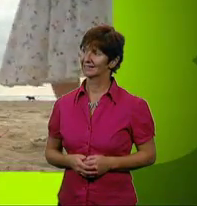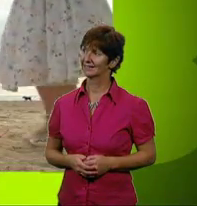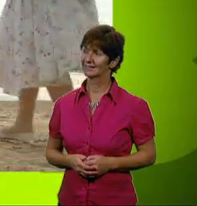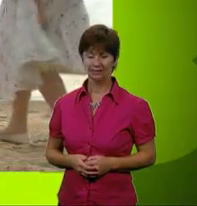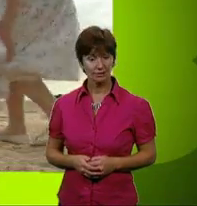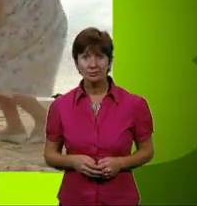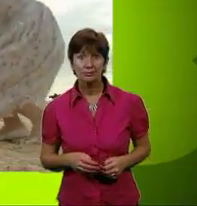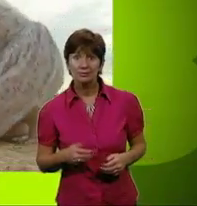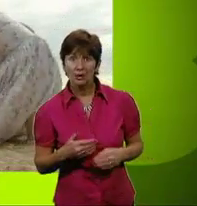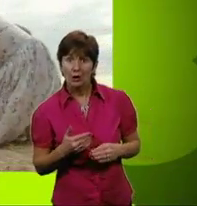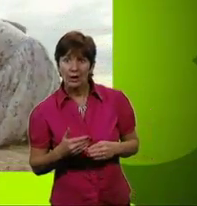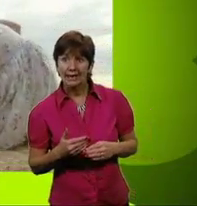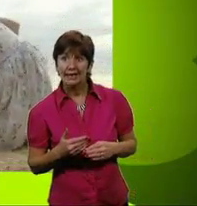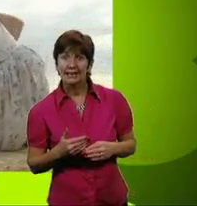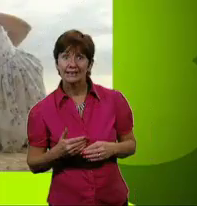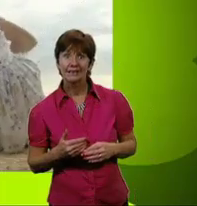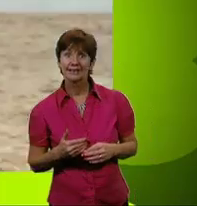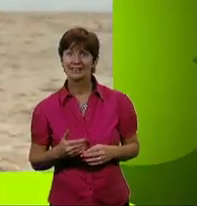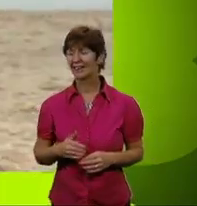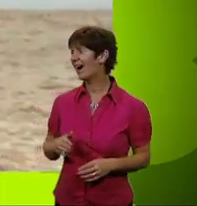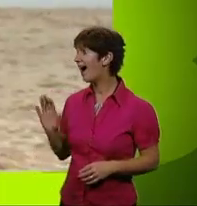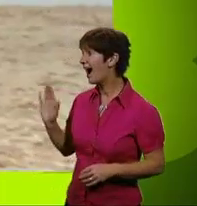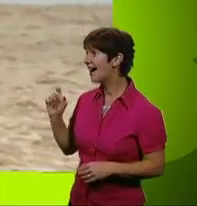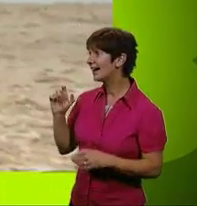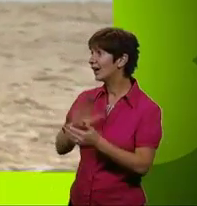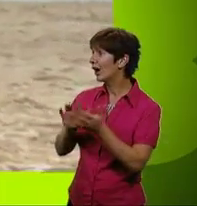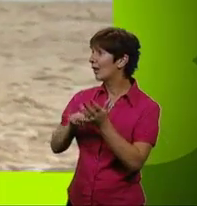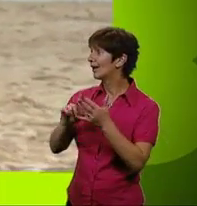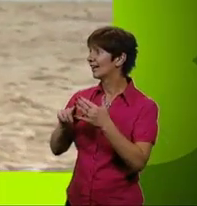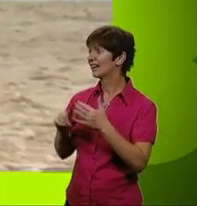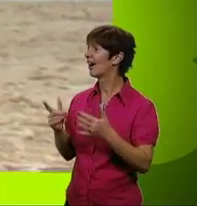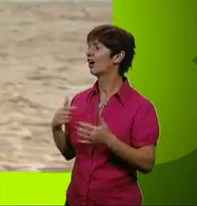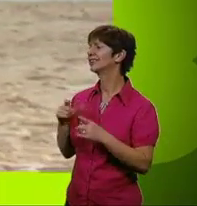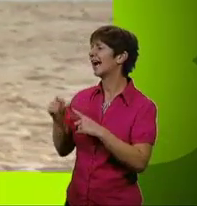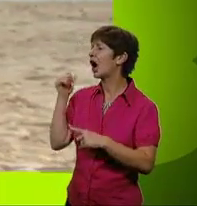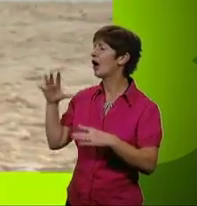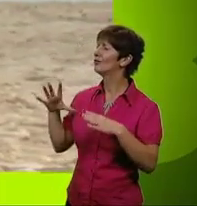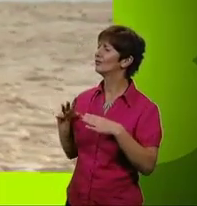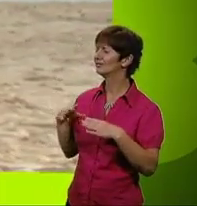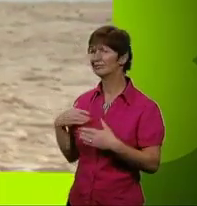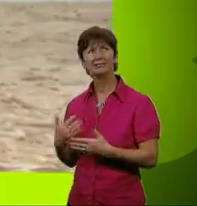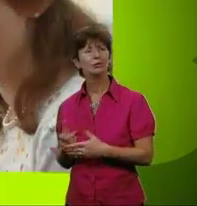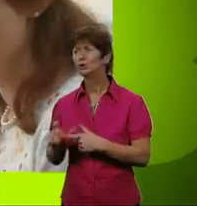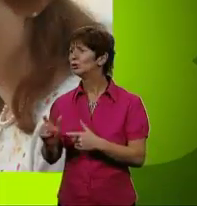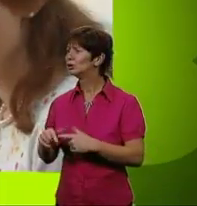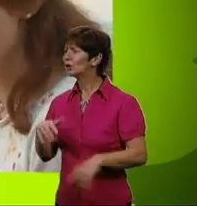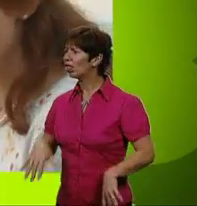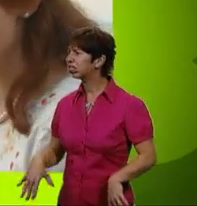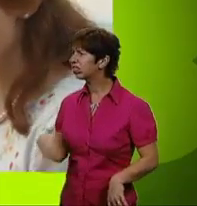Not working, Megan. Hi, Chloe. No, I'm having the day off. Not sure what to do,